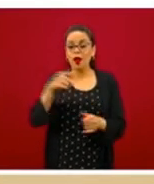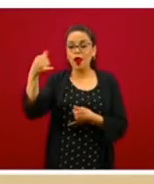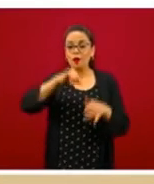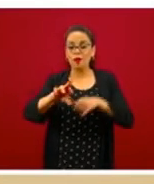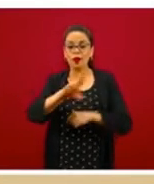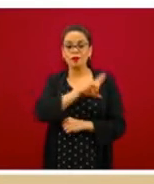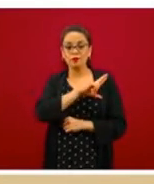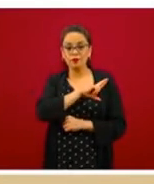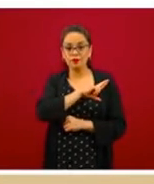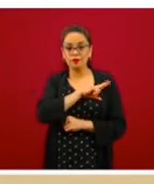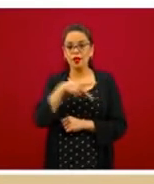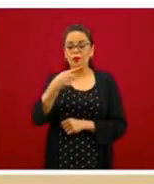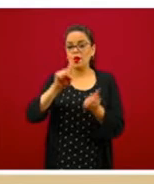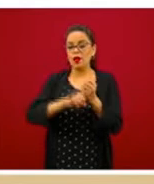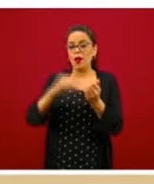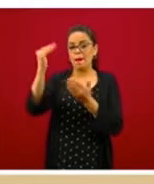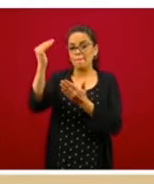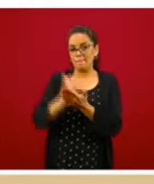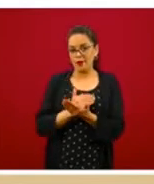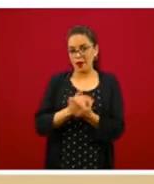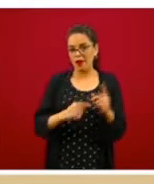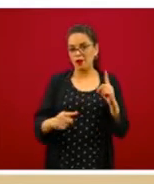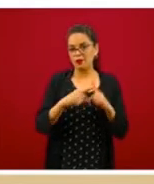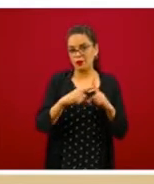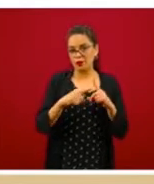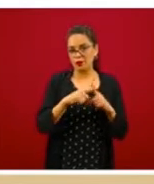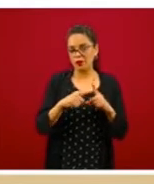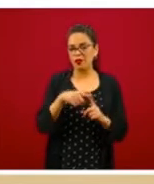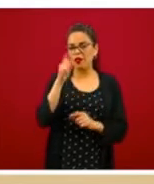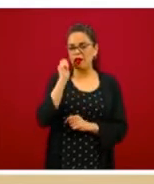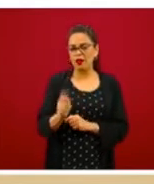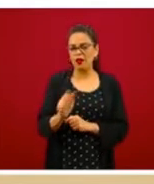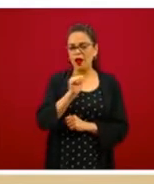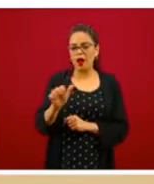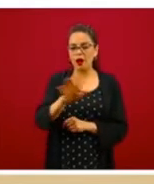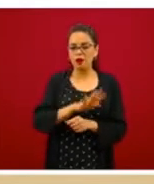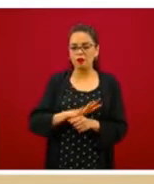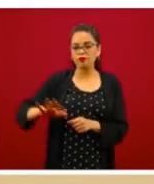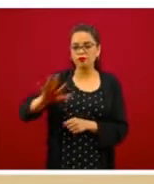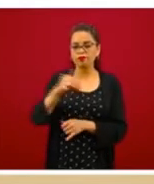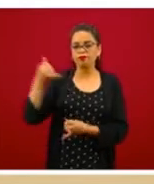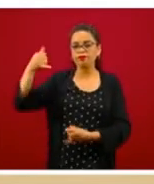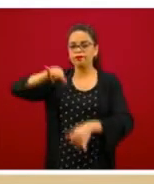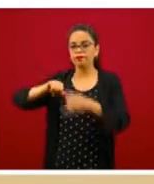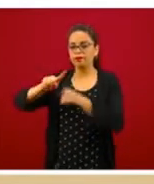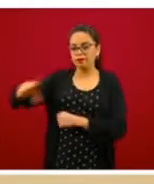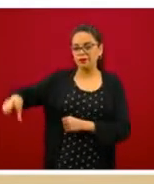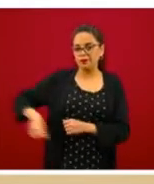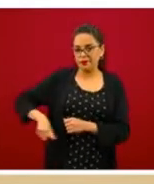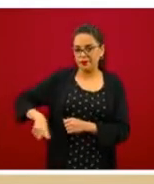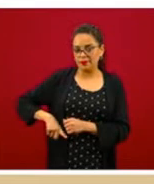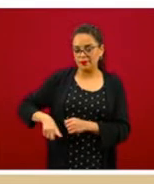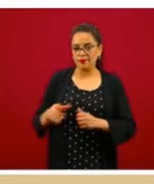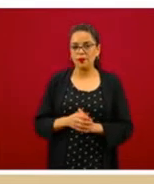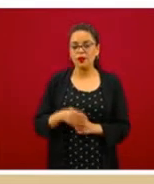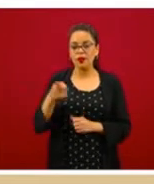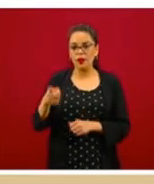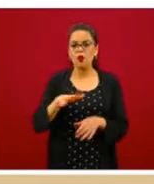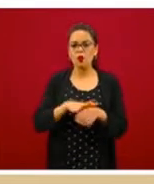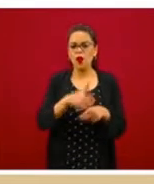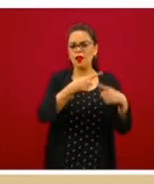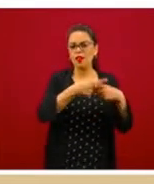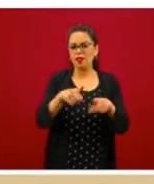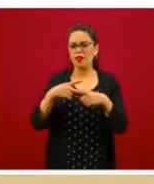We've designed it that way. We've already discussed that with the governors last week with the CONAGO meeting. They